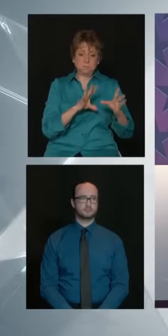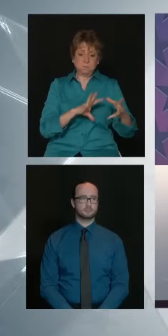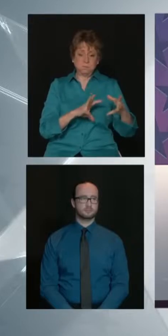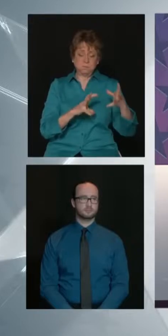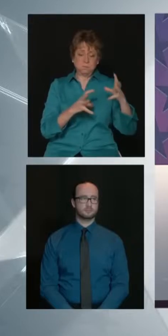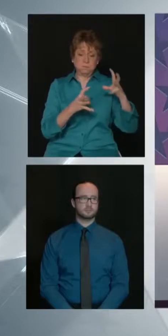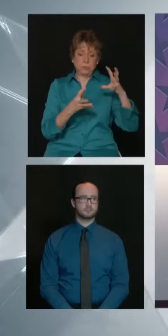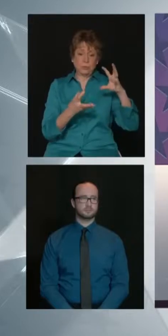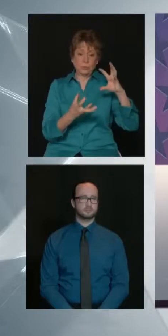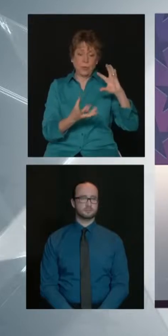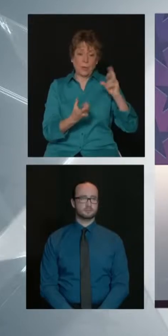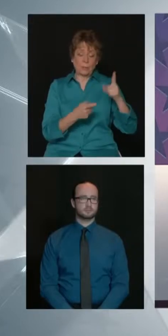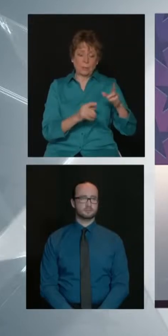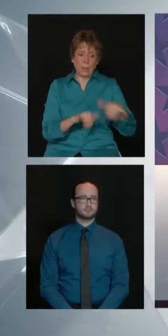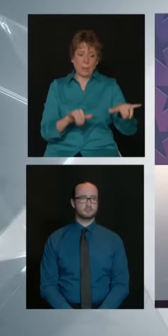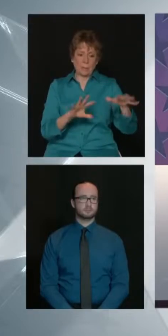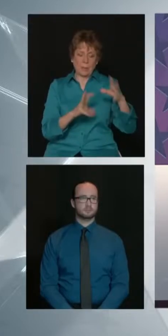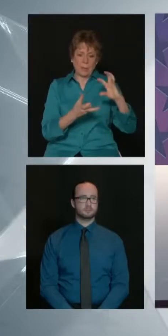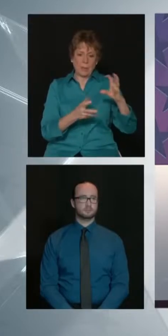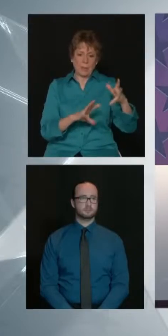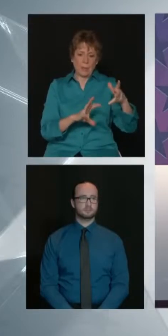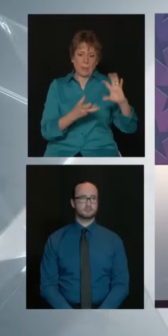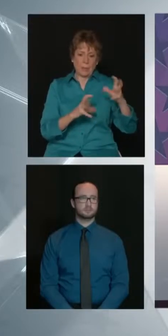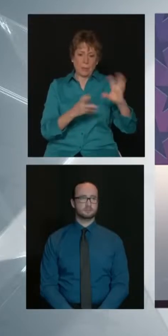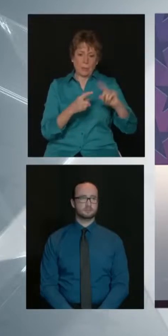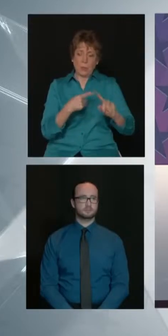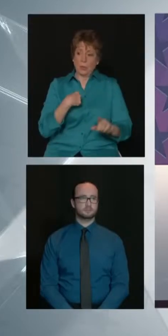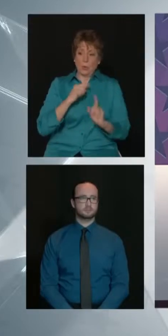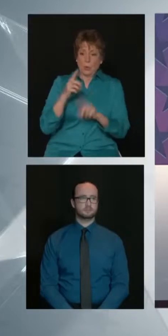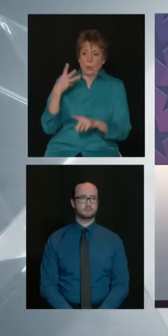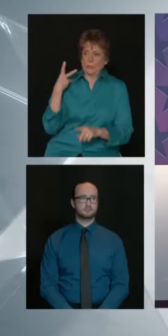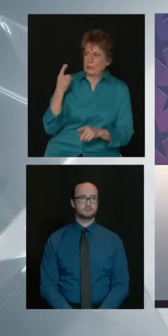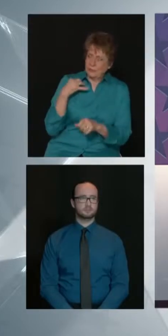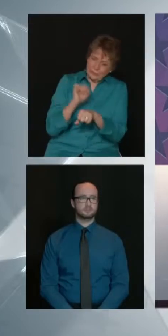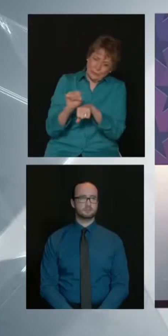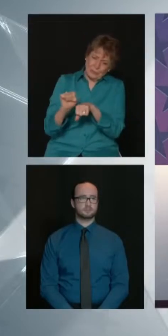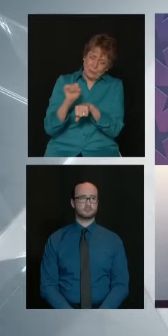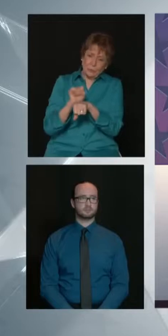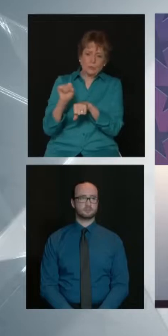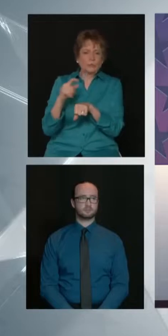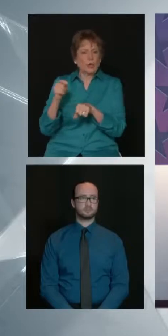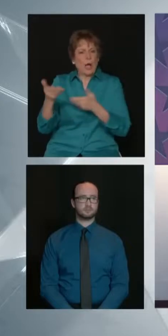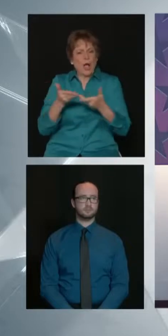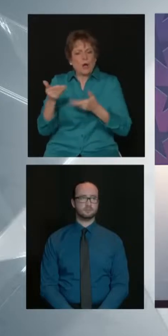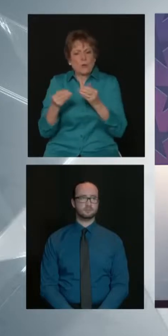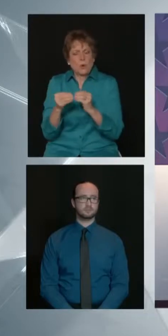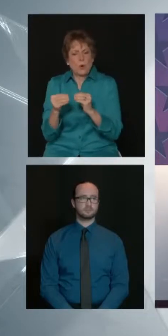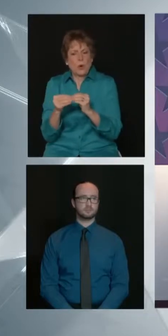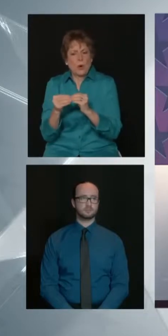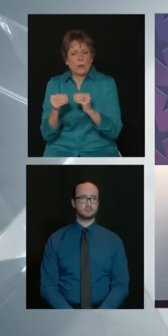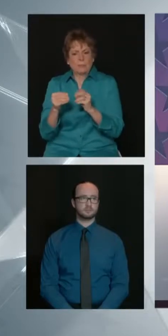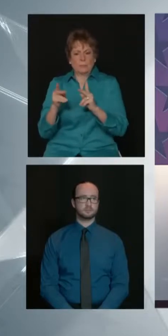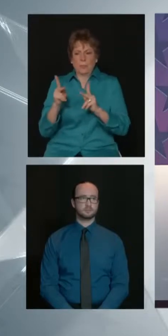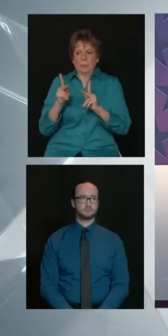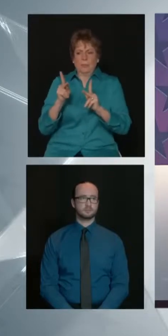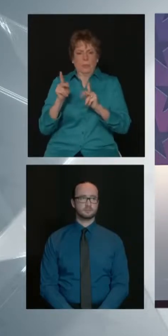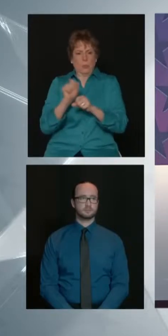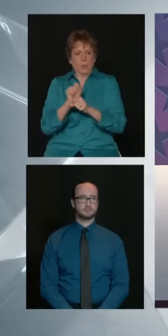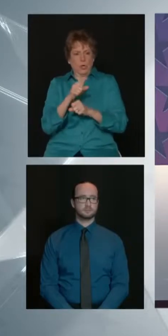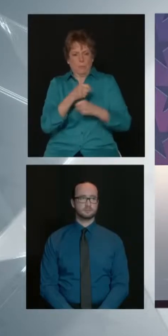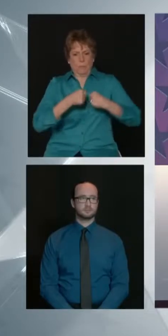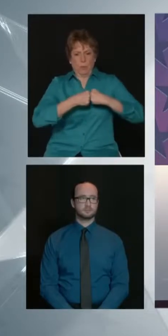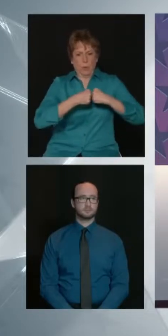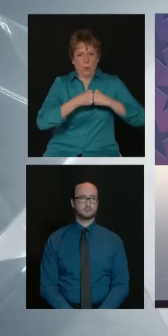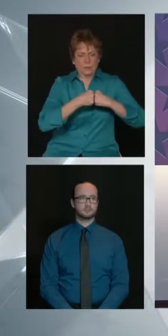more Border Patrol agents to the state of Arizona. $1 billion for staffing and security